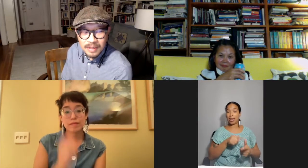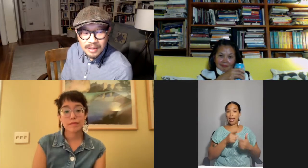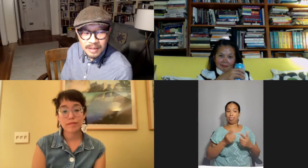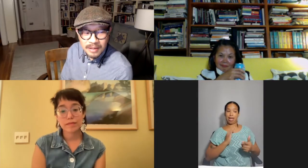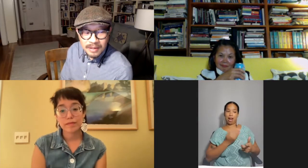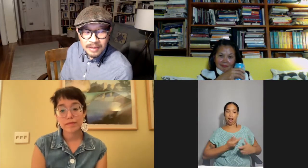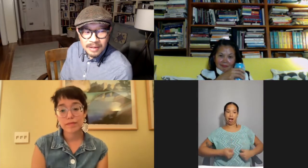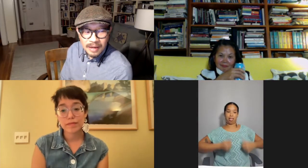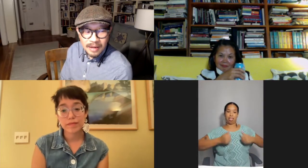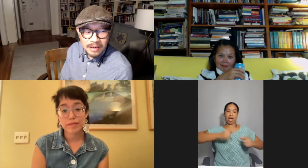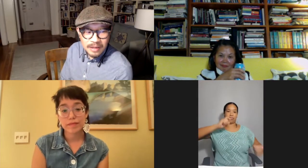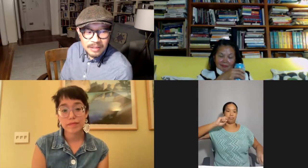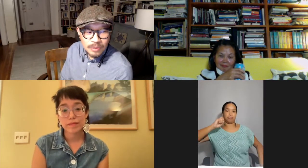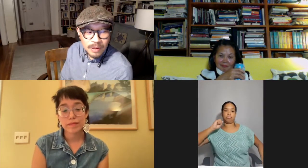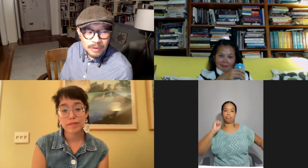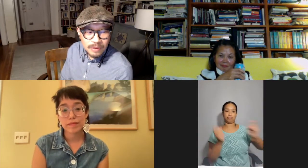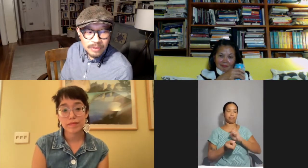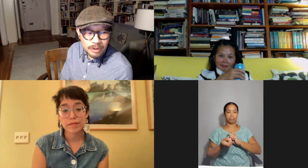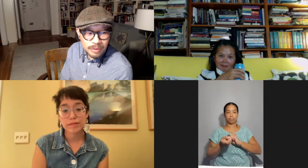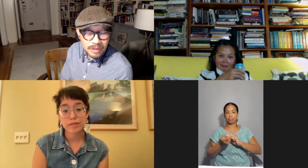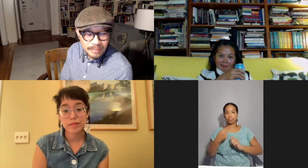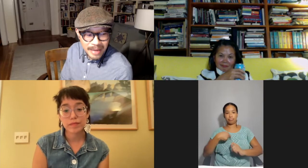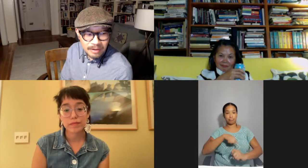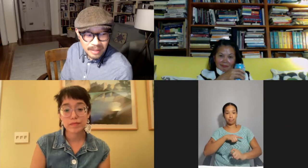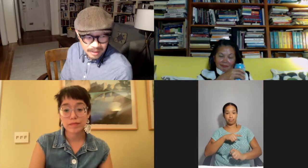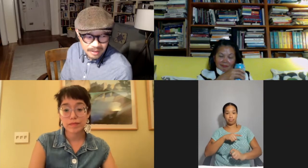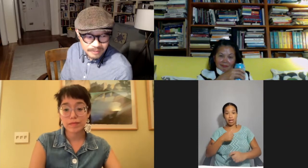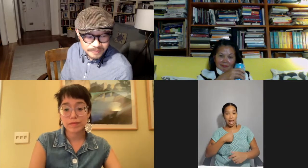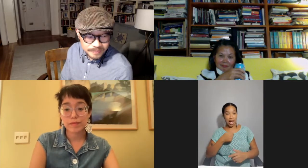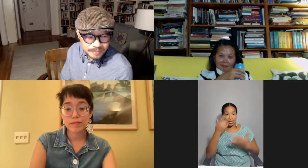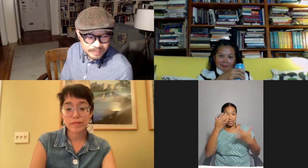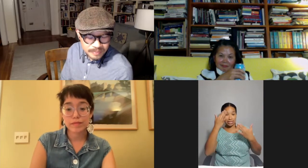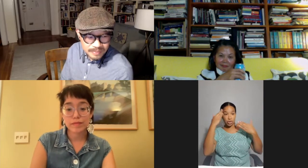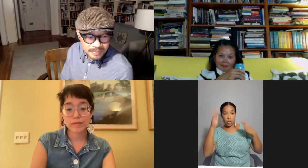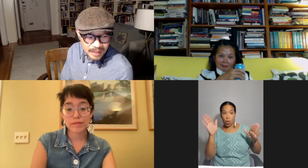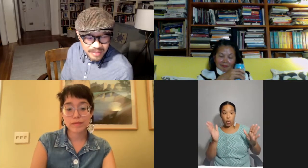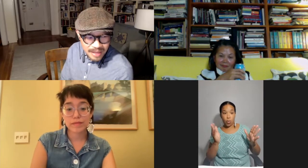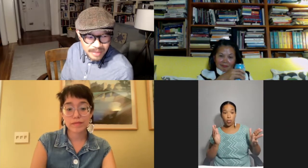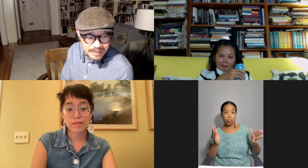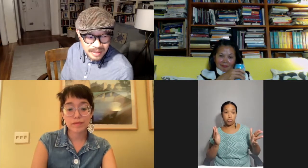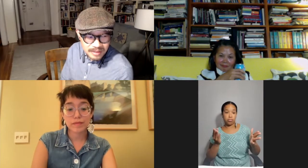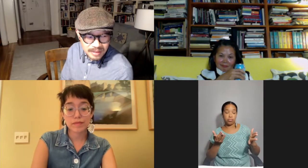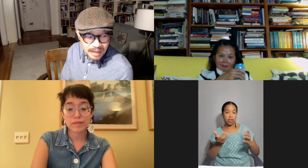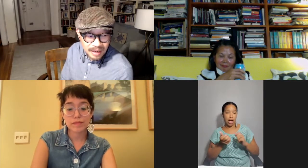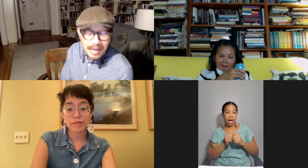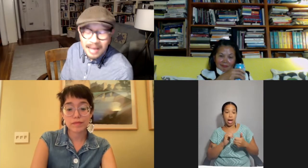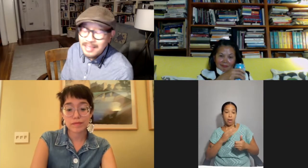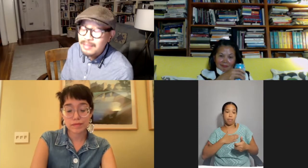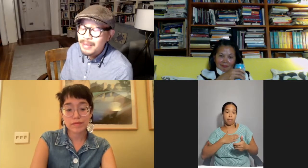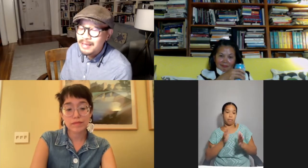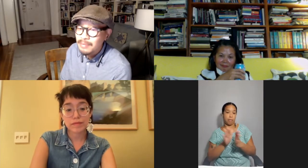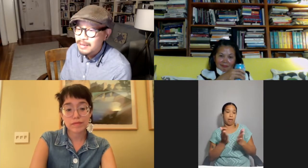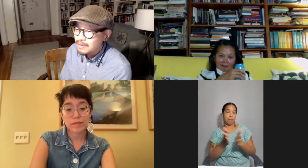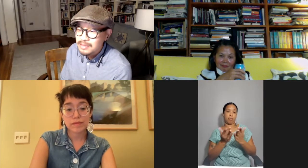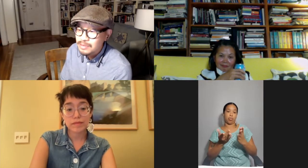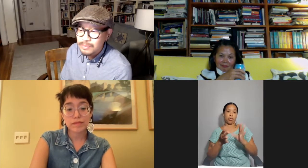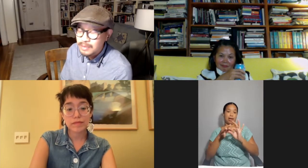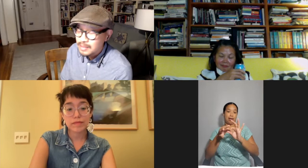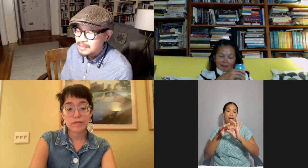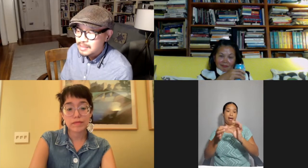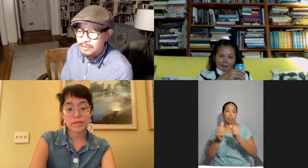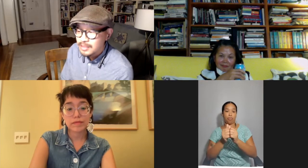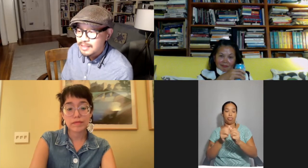know into what world the book would come out in. If that makes sense. I think the pandemic,